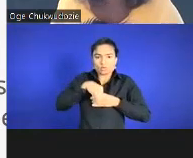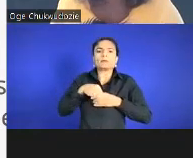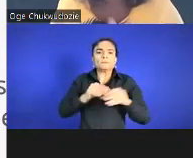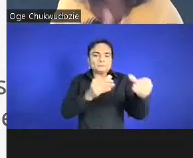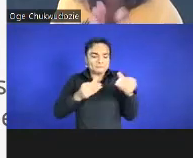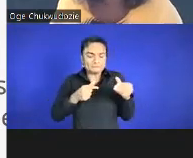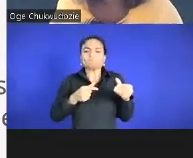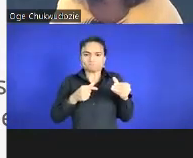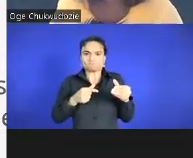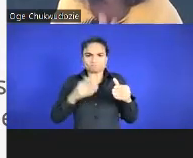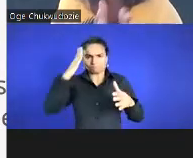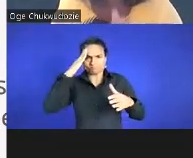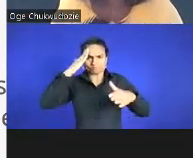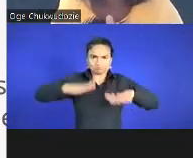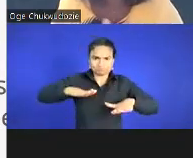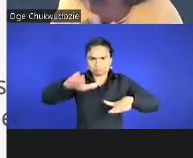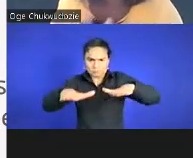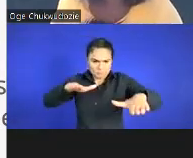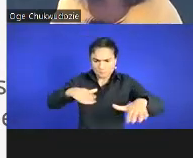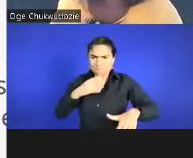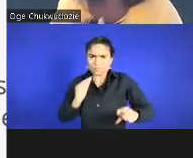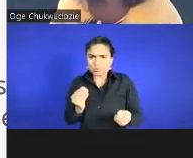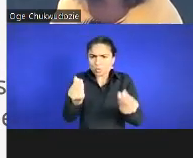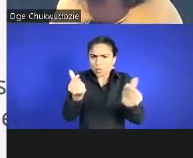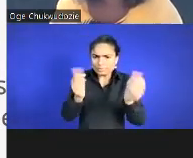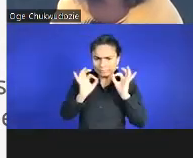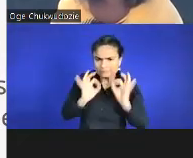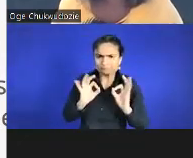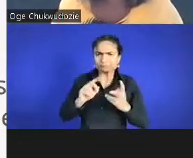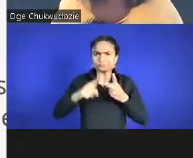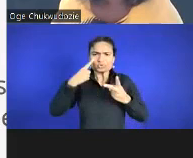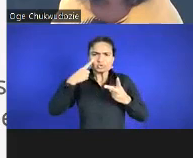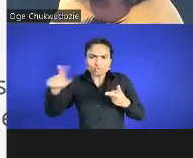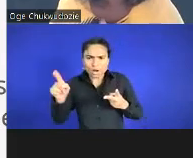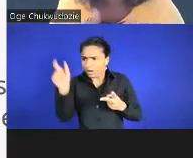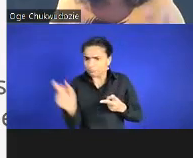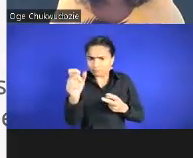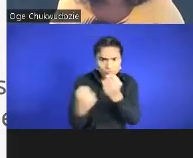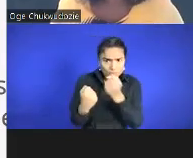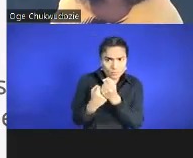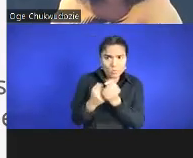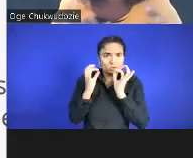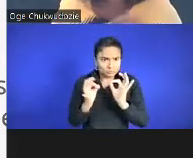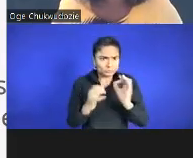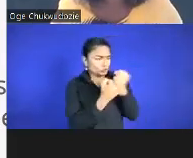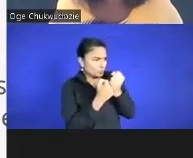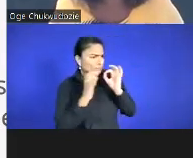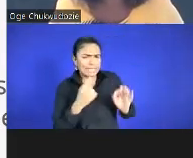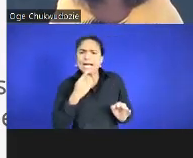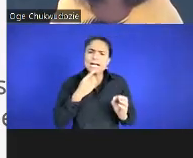that can actually support if you receive any complaints. So be it like